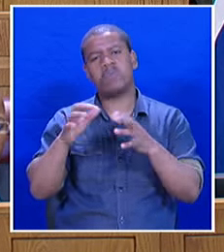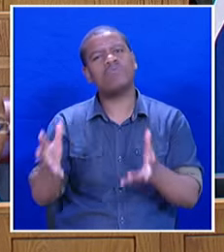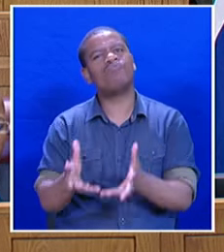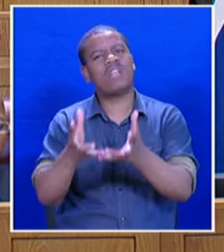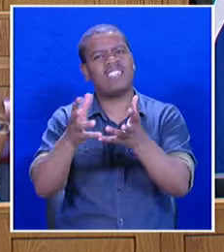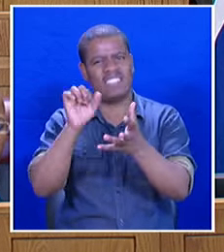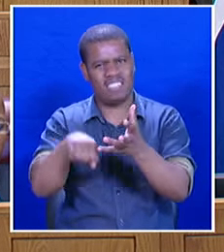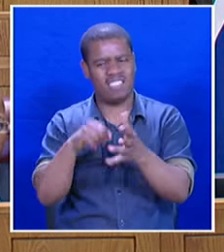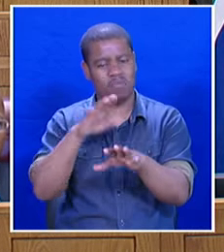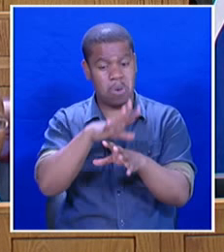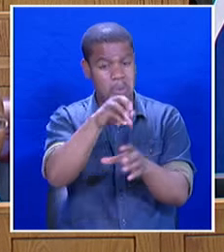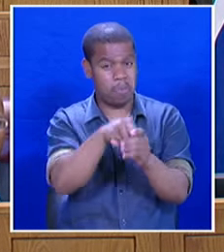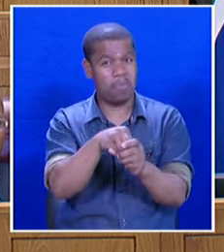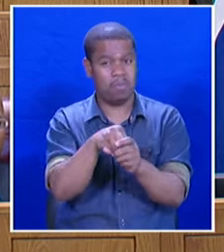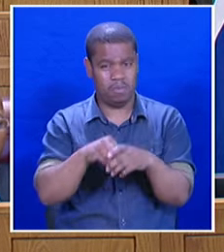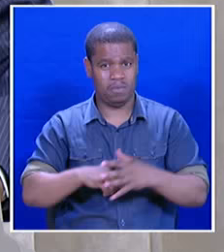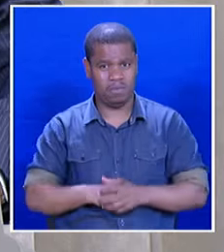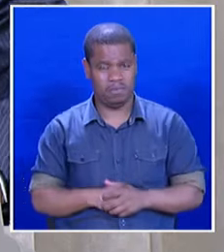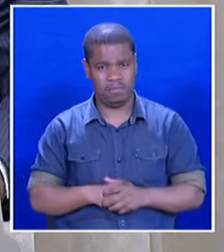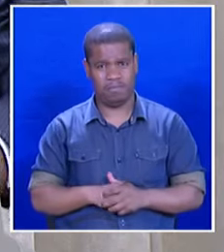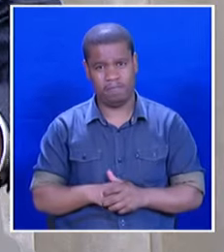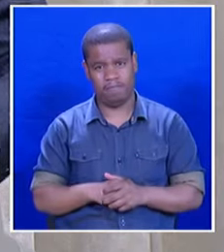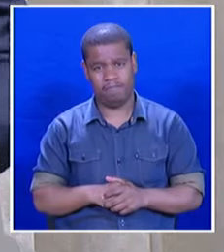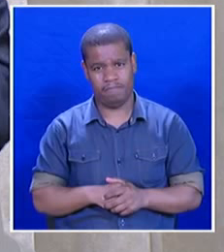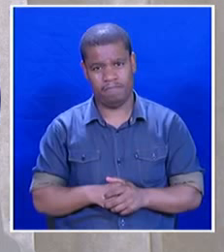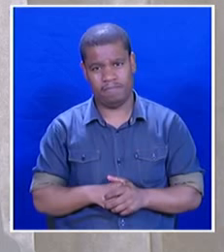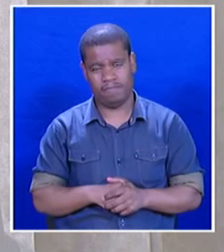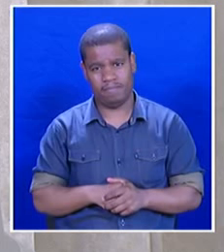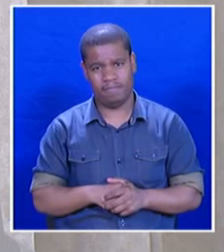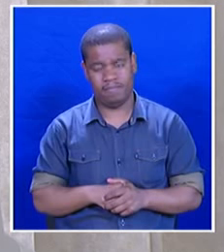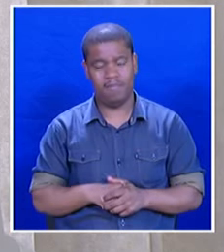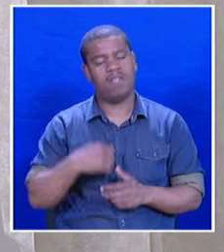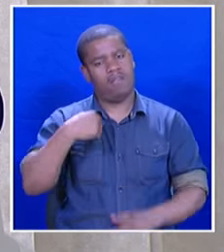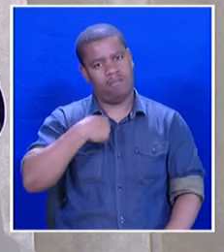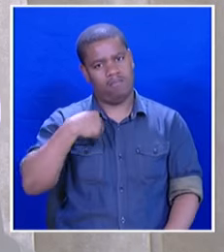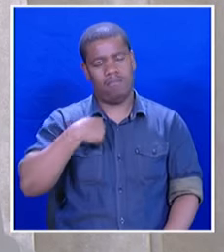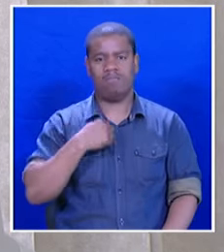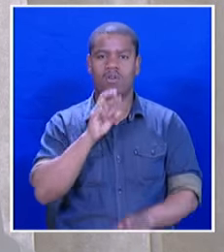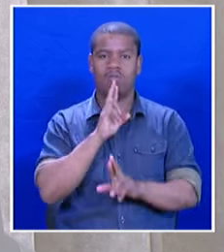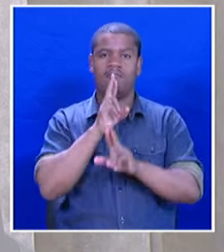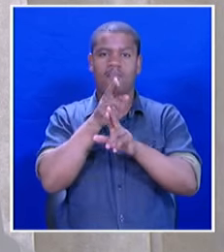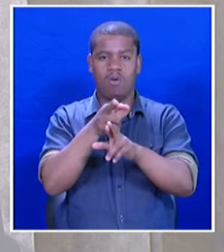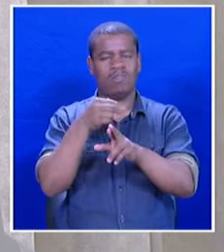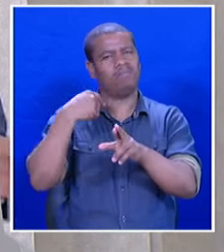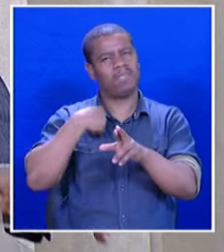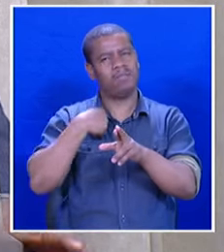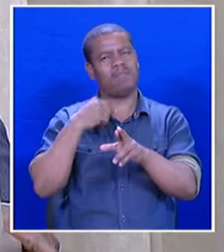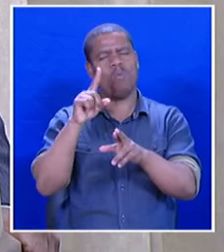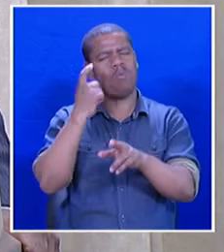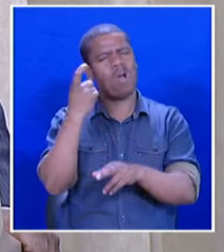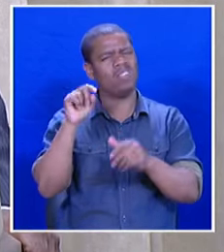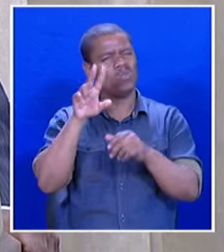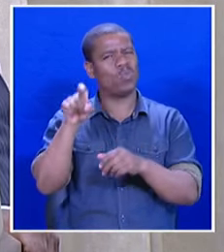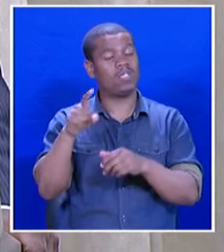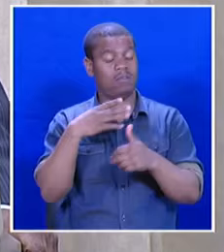I will respond to the one which is prefaced by South Africa sees